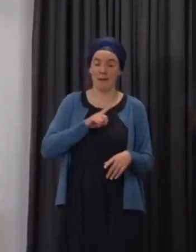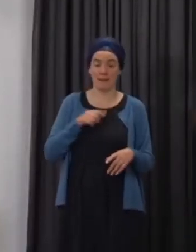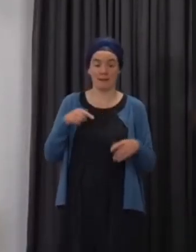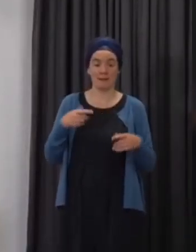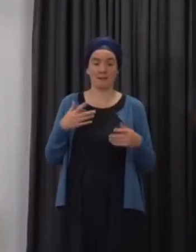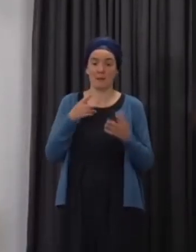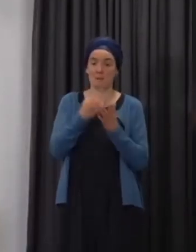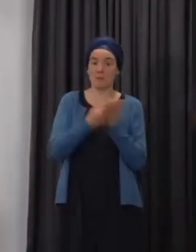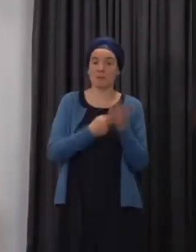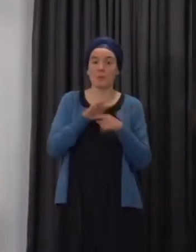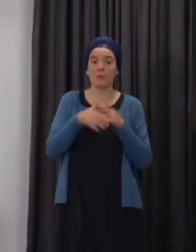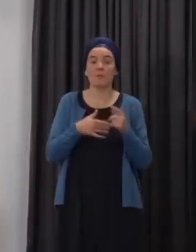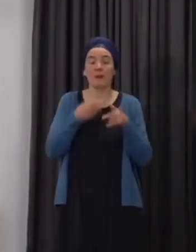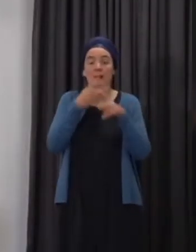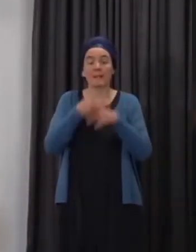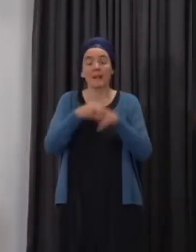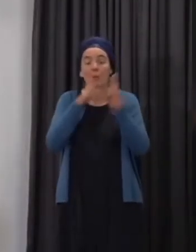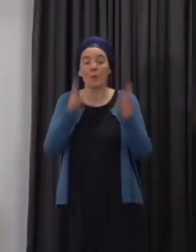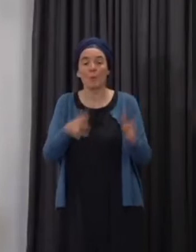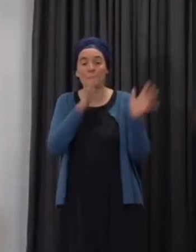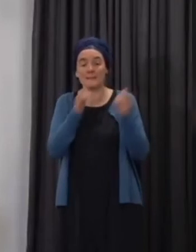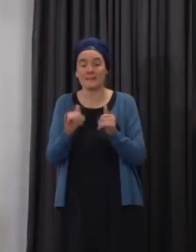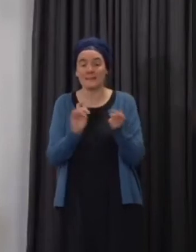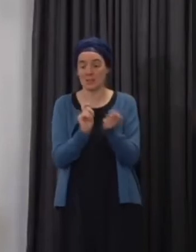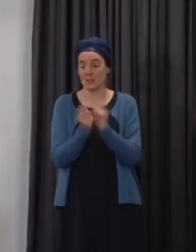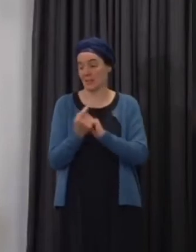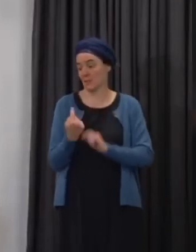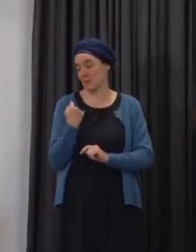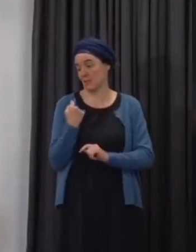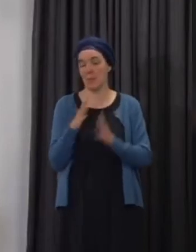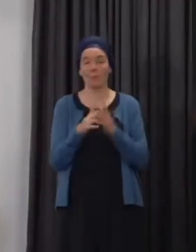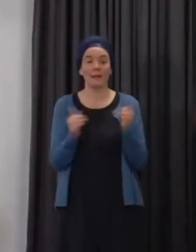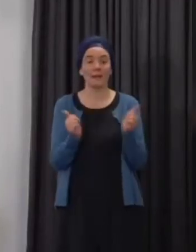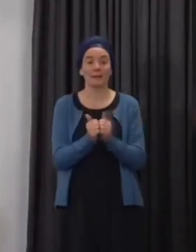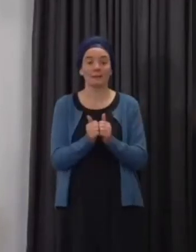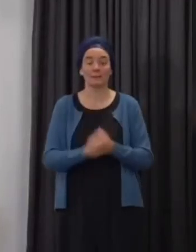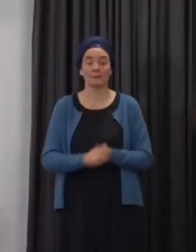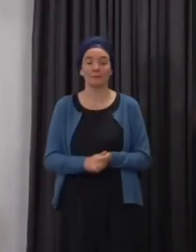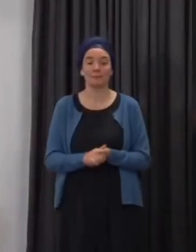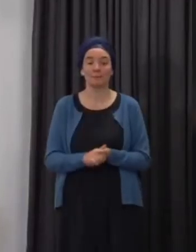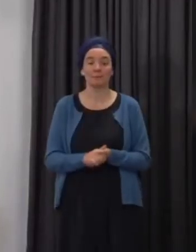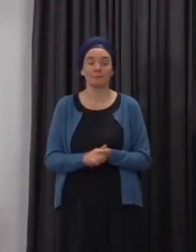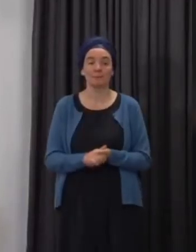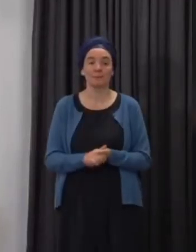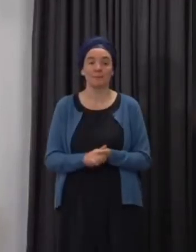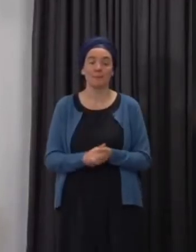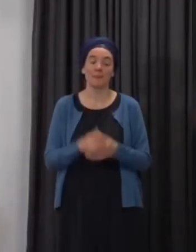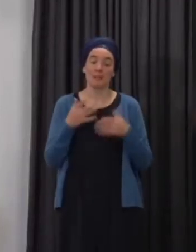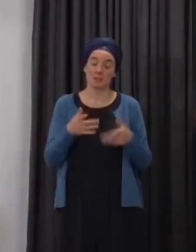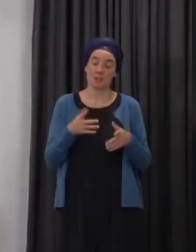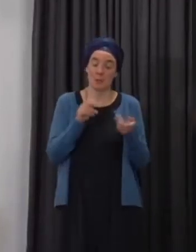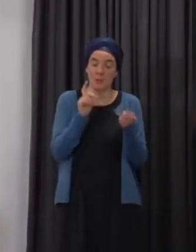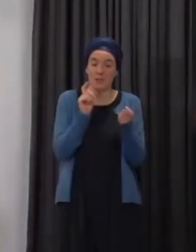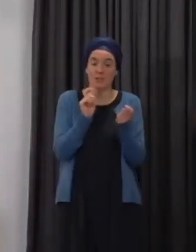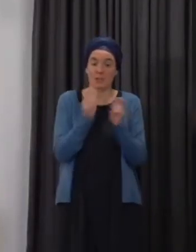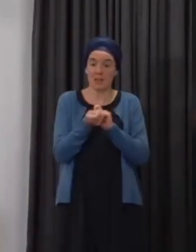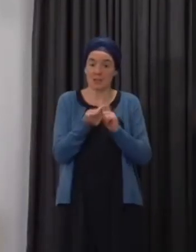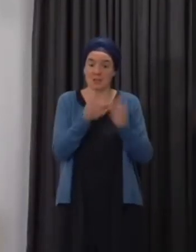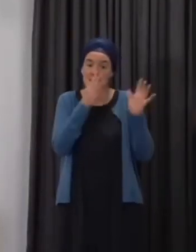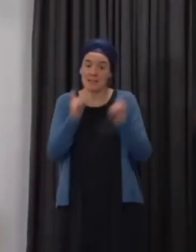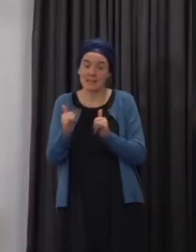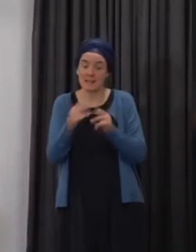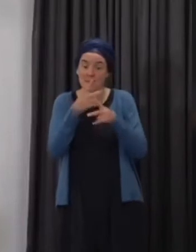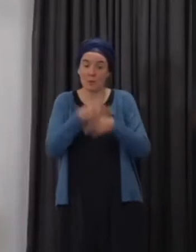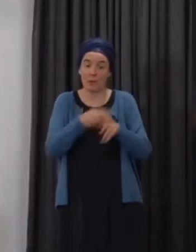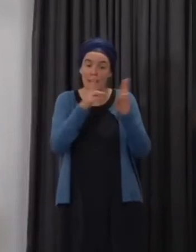weekend. We've changed our testing regime in care homes so that testing will be available to all residents and